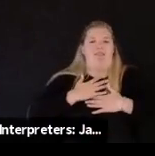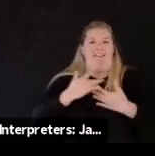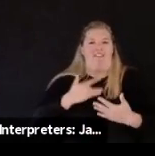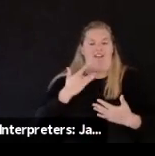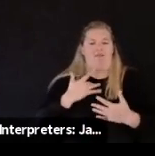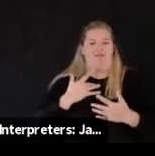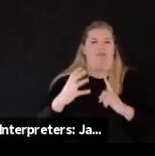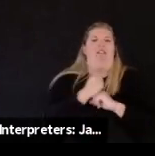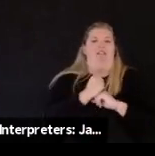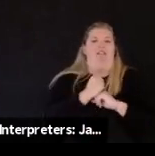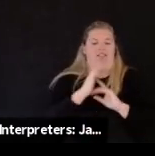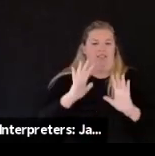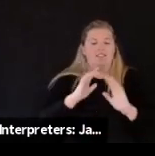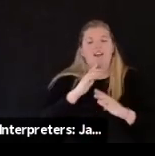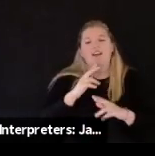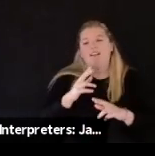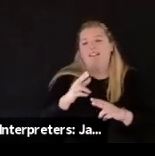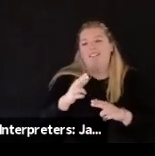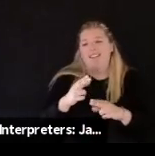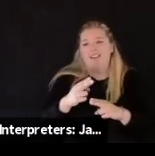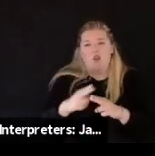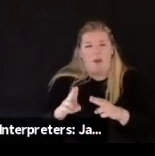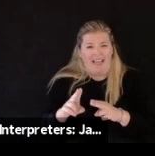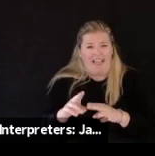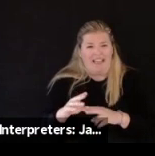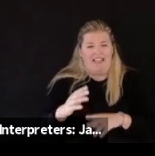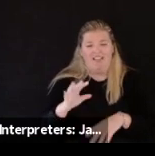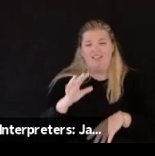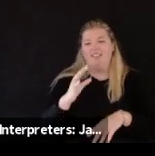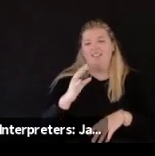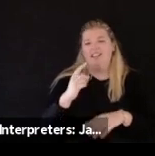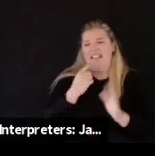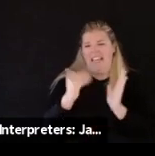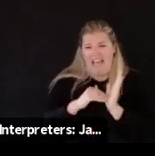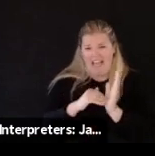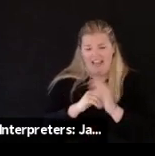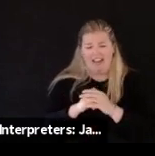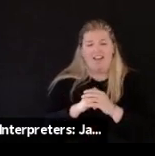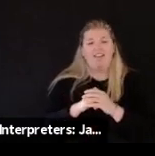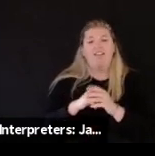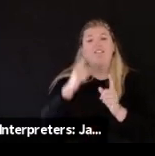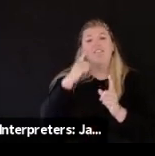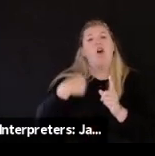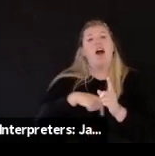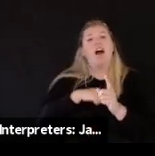Sorry, Yeah. so very quickly, I just wanted to say once again, in